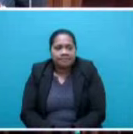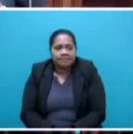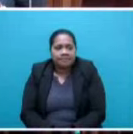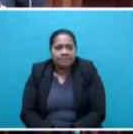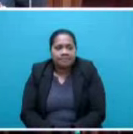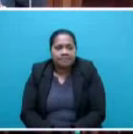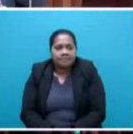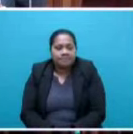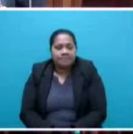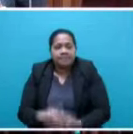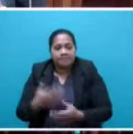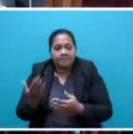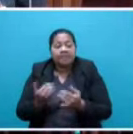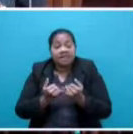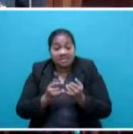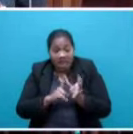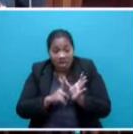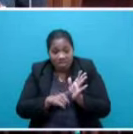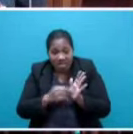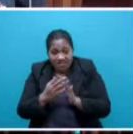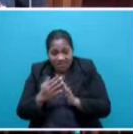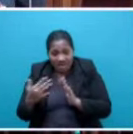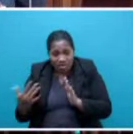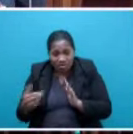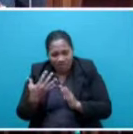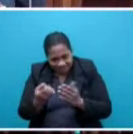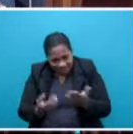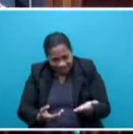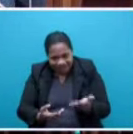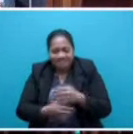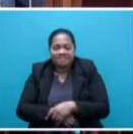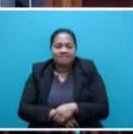Honorable Salatin, you have the floor.